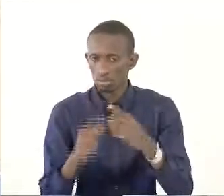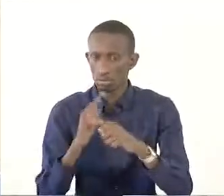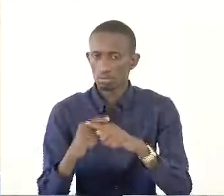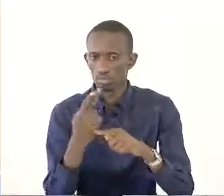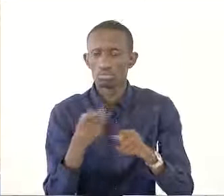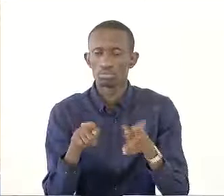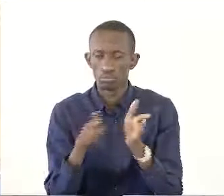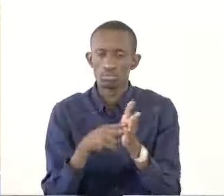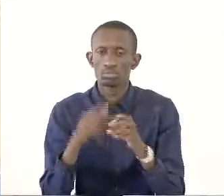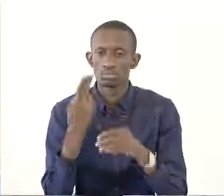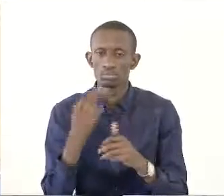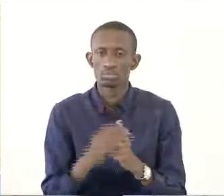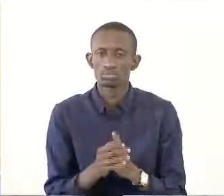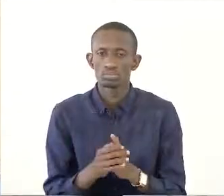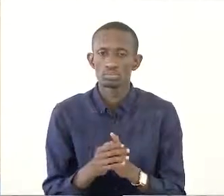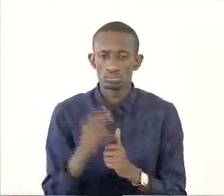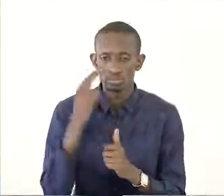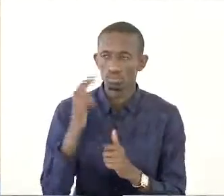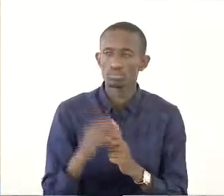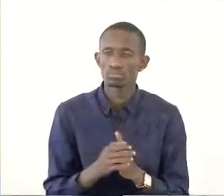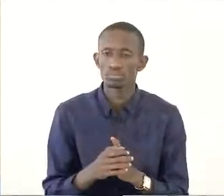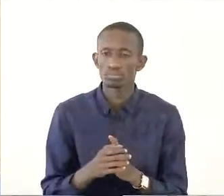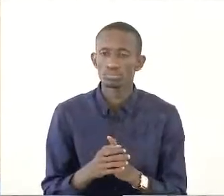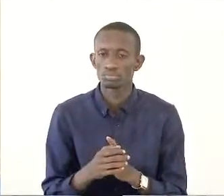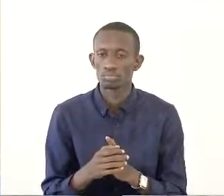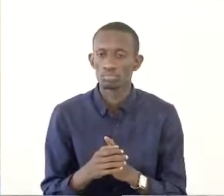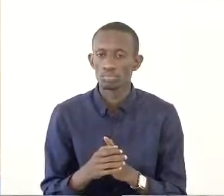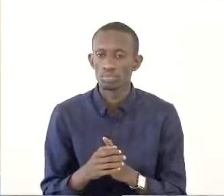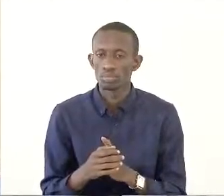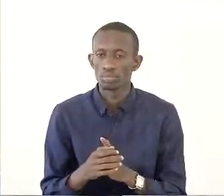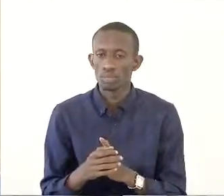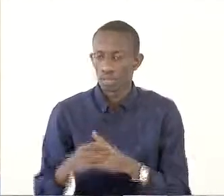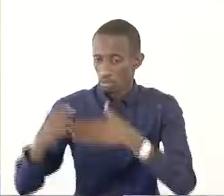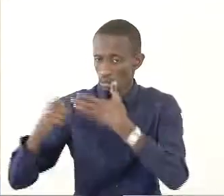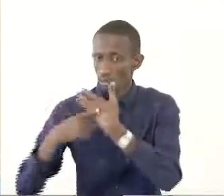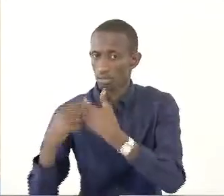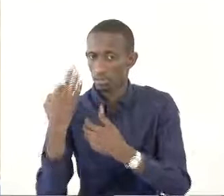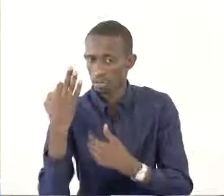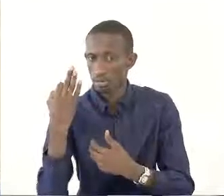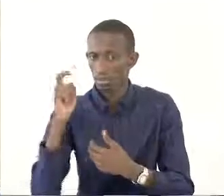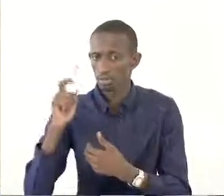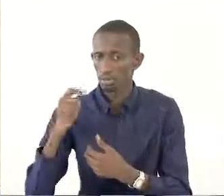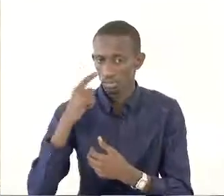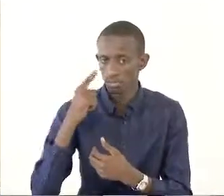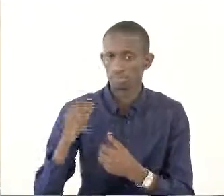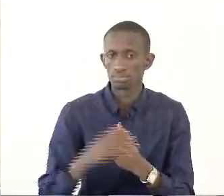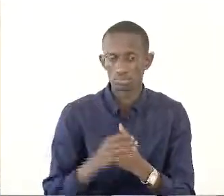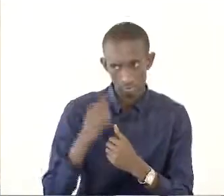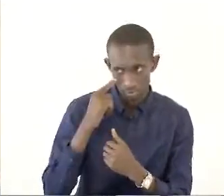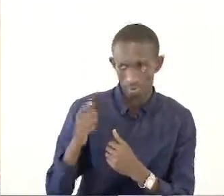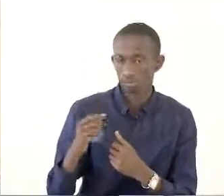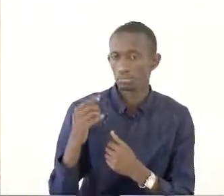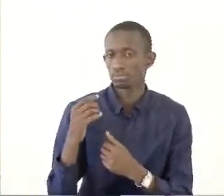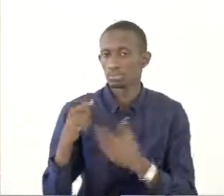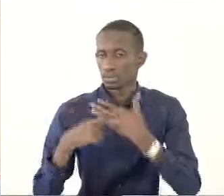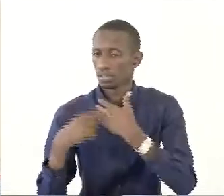And from here, you need to go to negative 3x. we are going to look for negative 3x. What